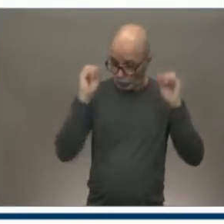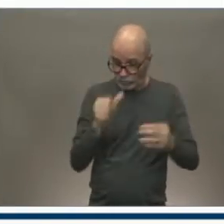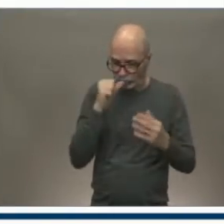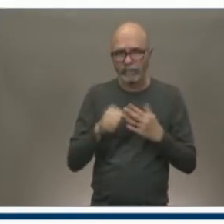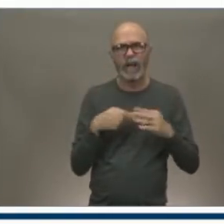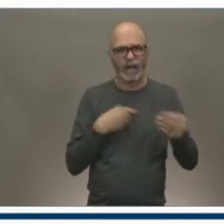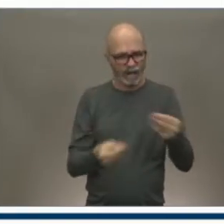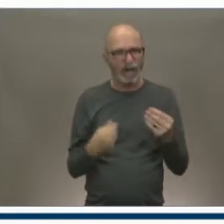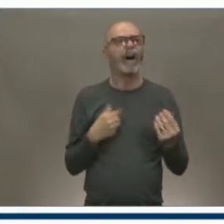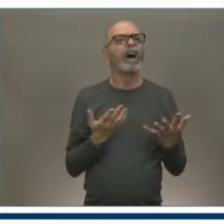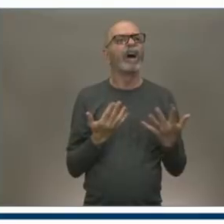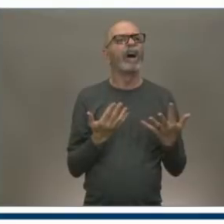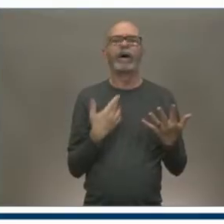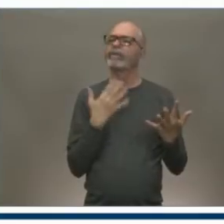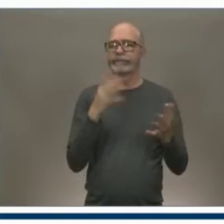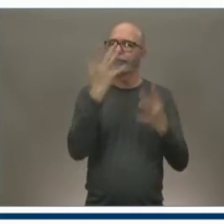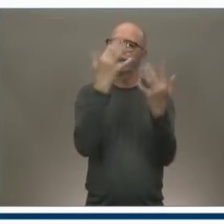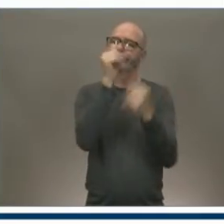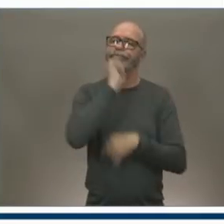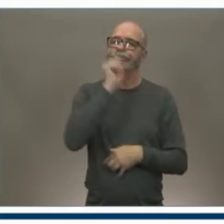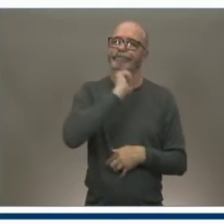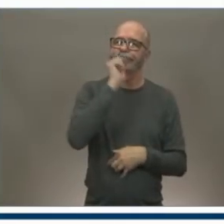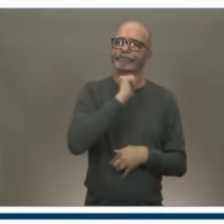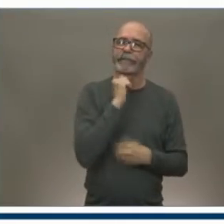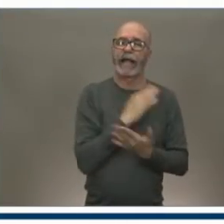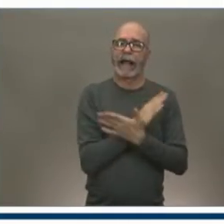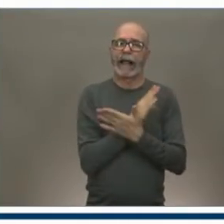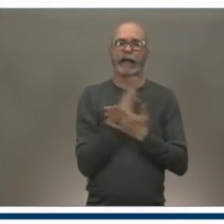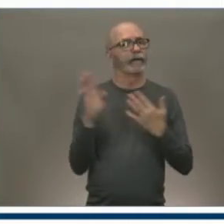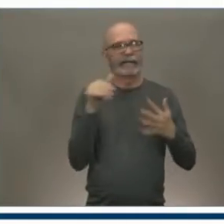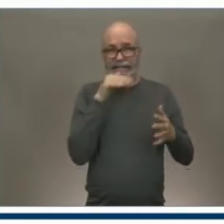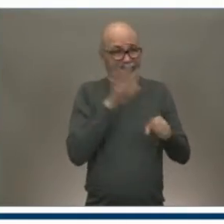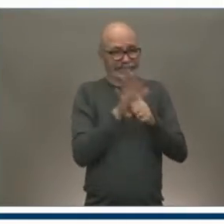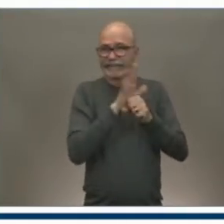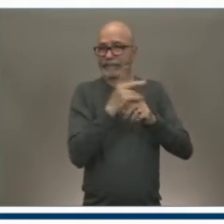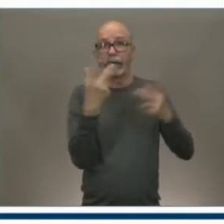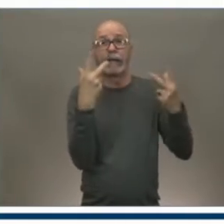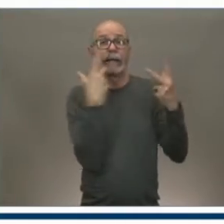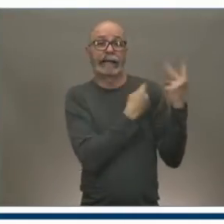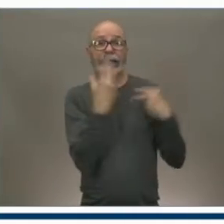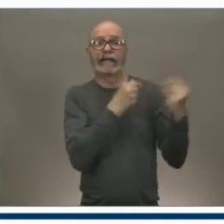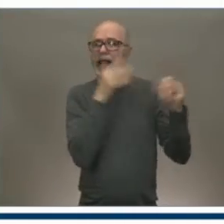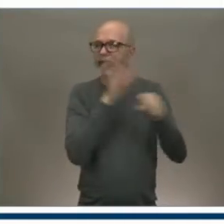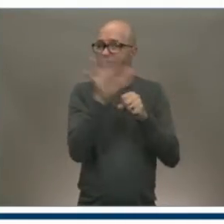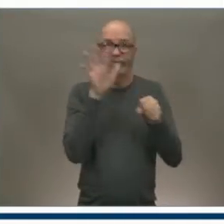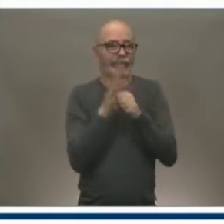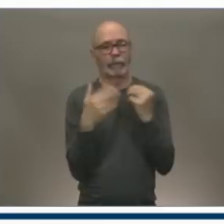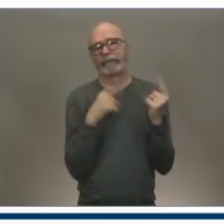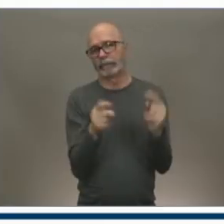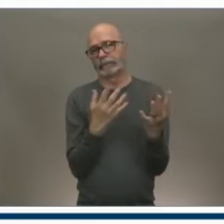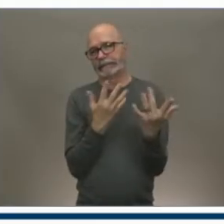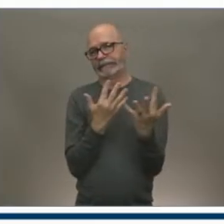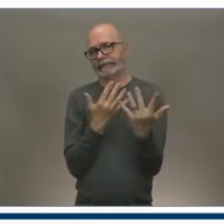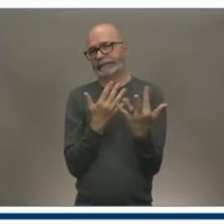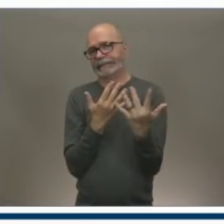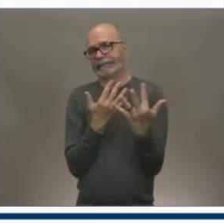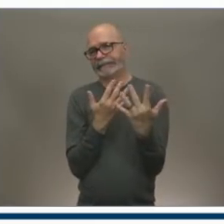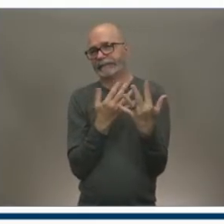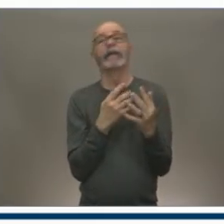small amount of vaccine. We're doing this as a way to learn, so when everybody else can get the vaccine, we'll be as efficient and effective as we can